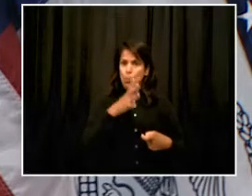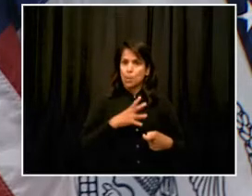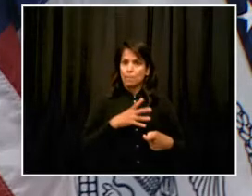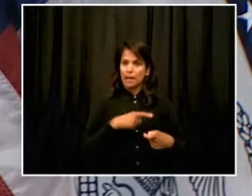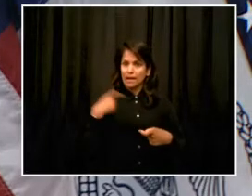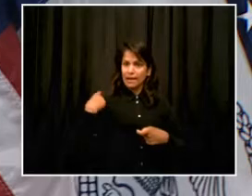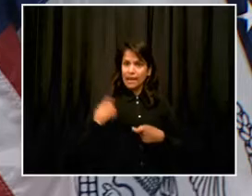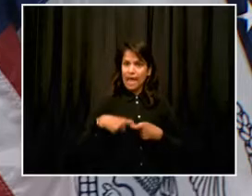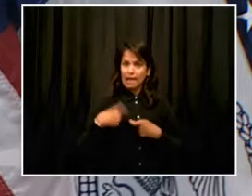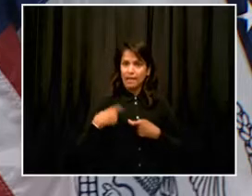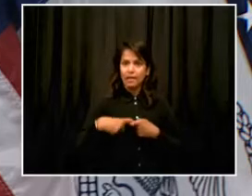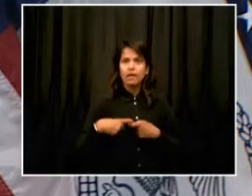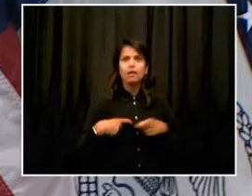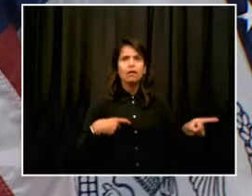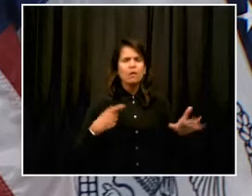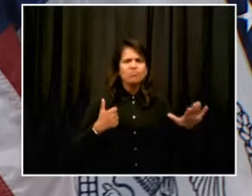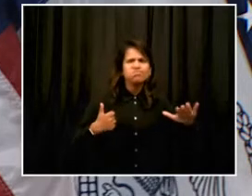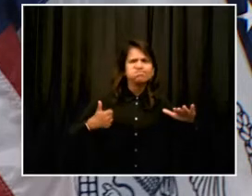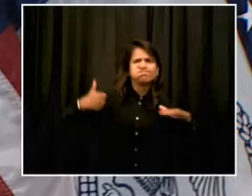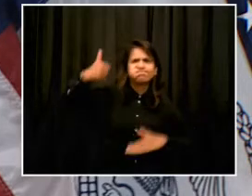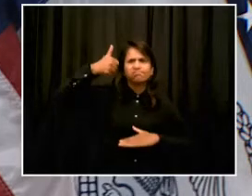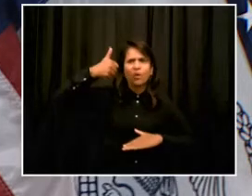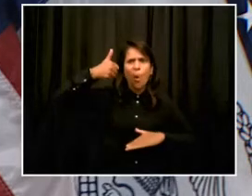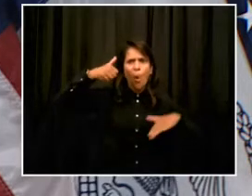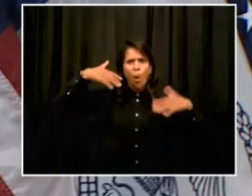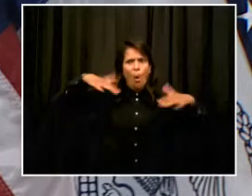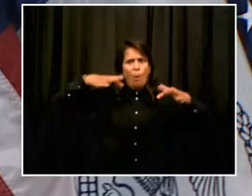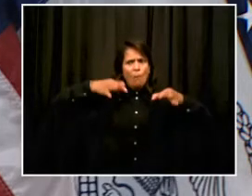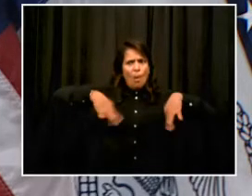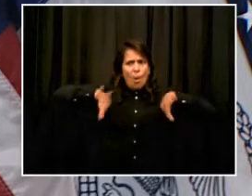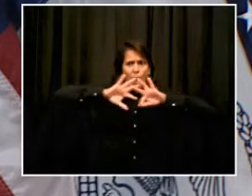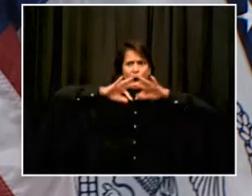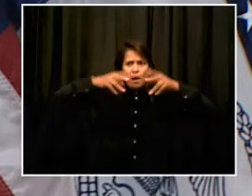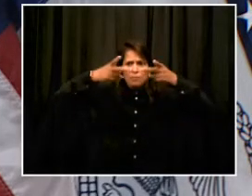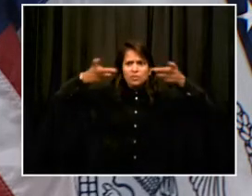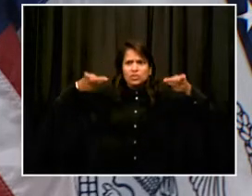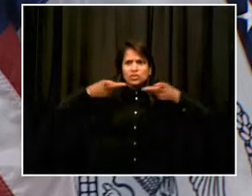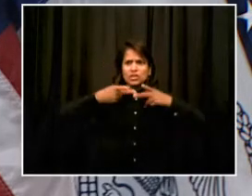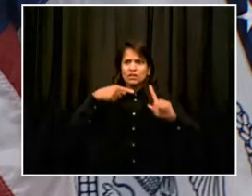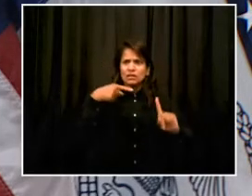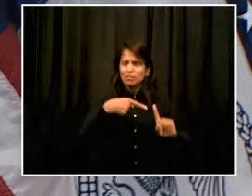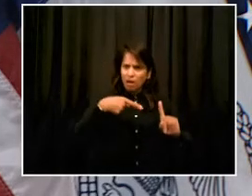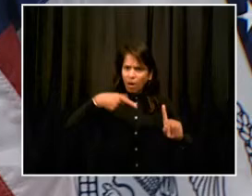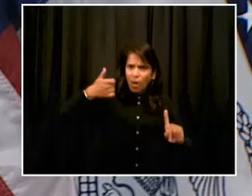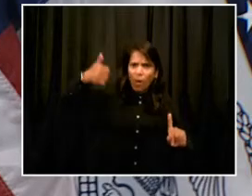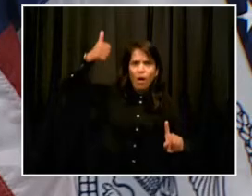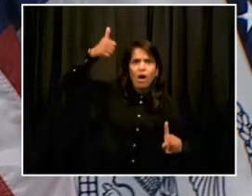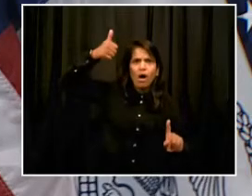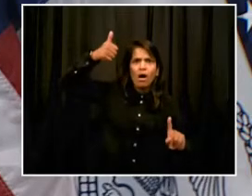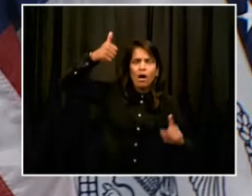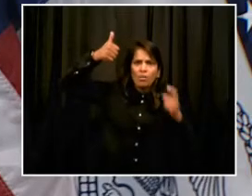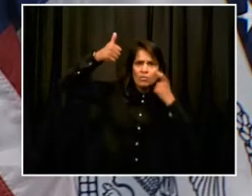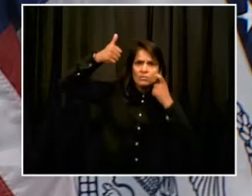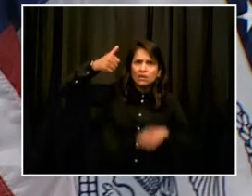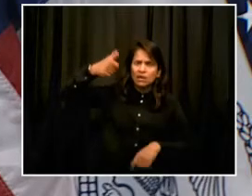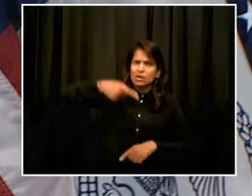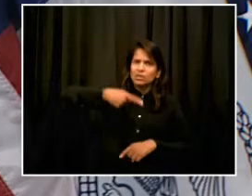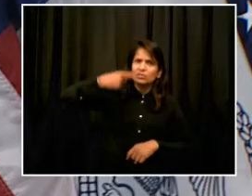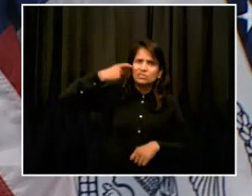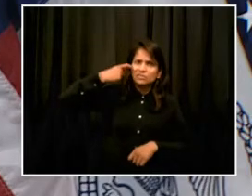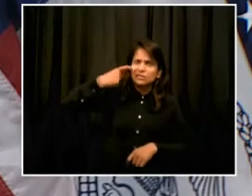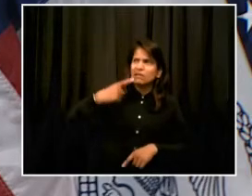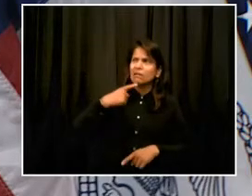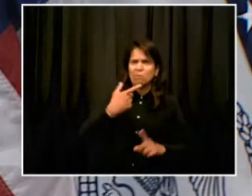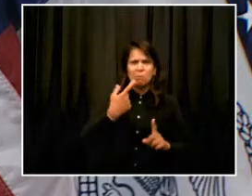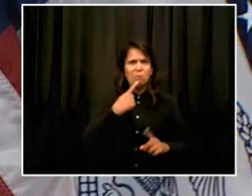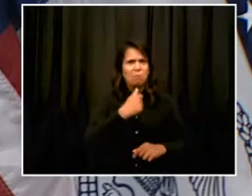the pandemic. Is there anything you regret about how she was treated? Look, I have a lot of respect for Dr.